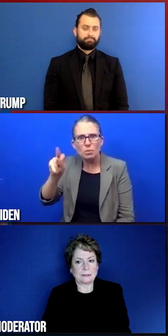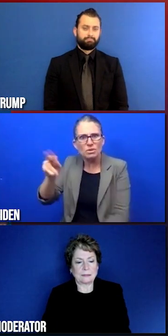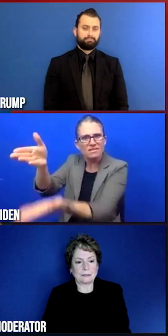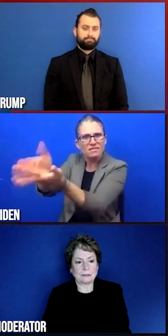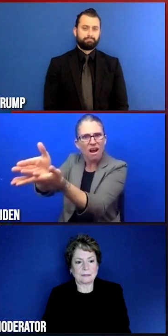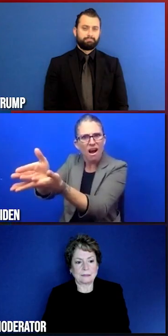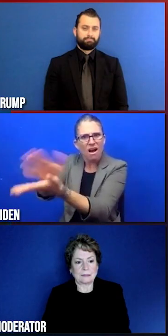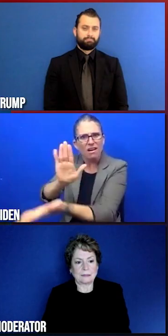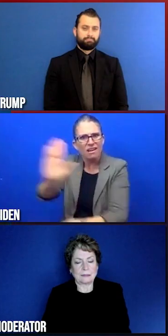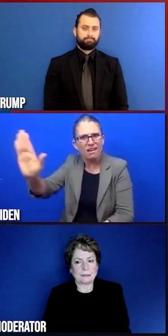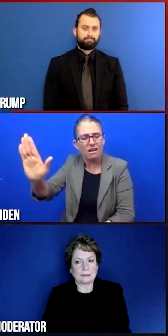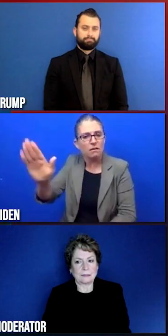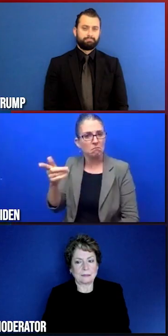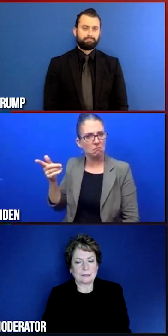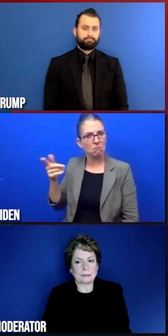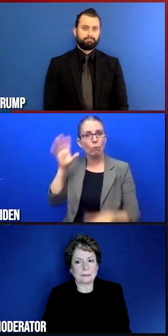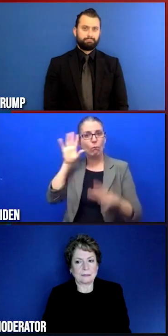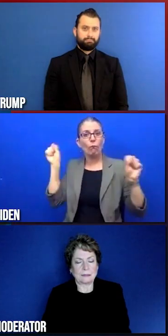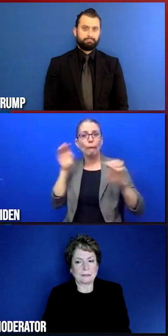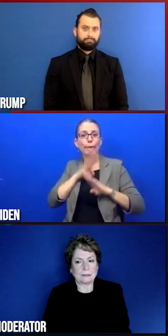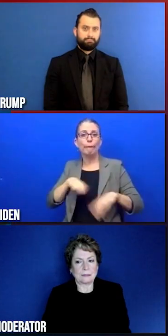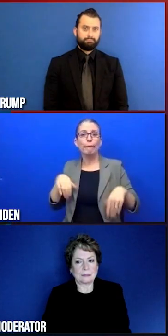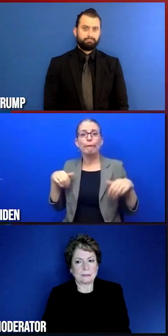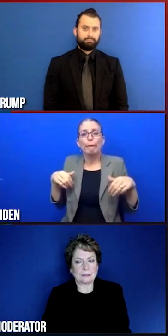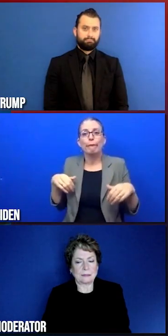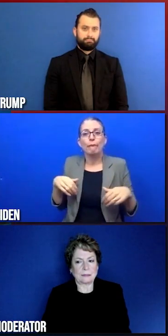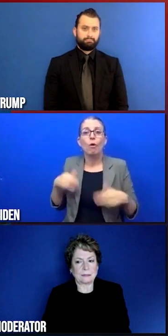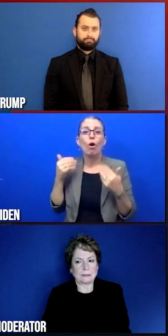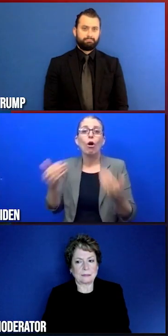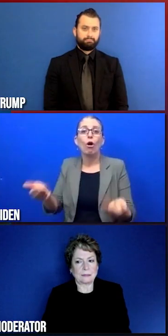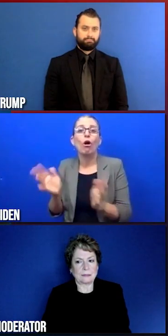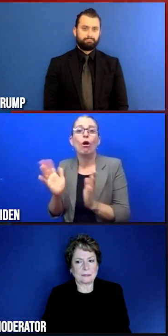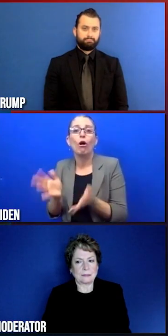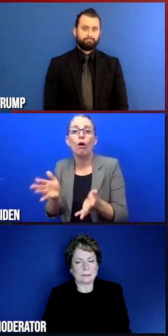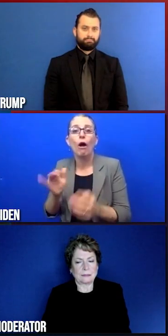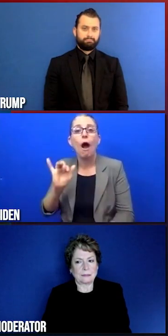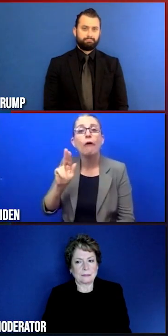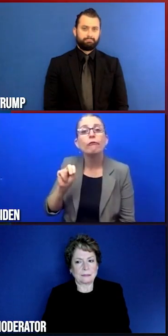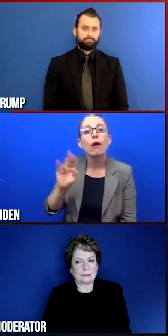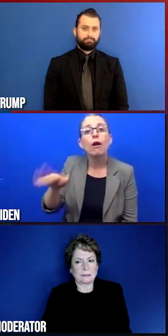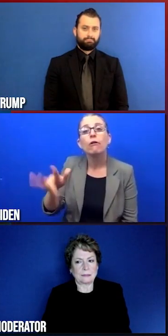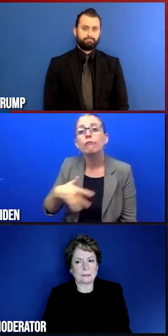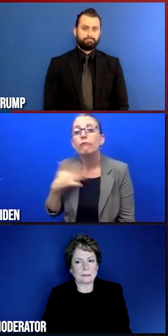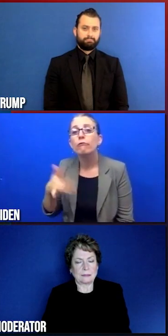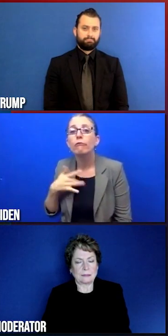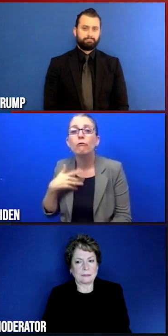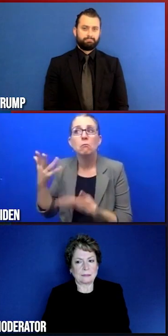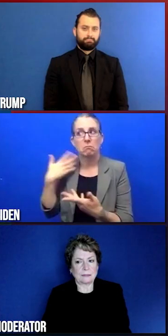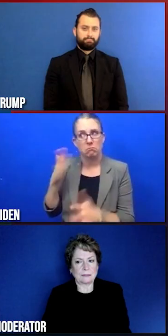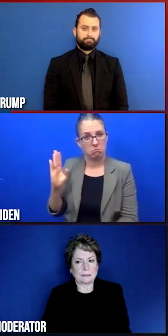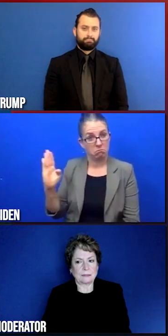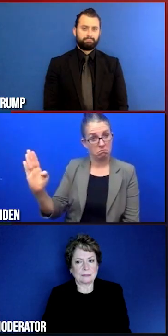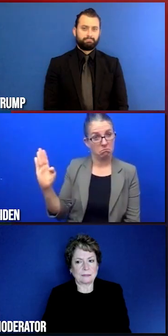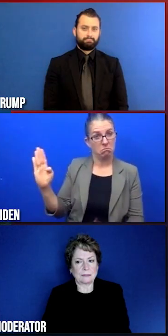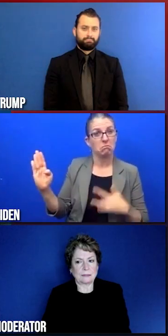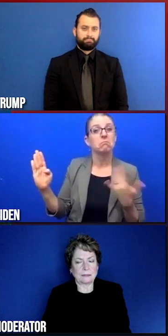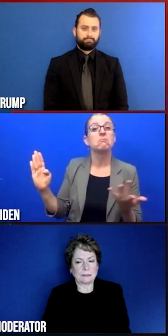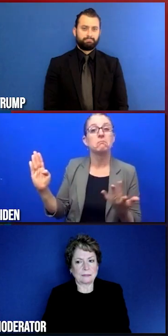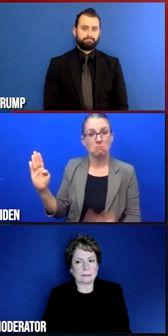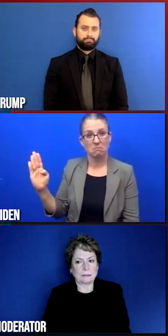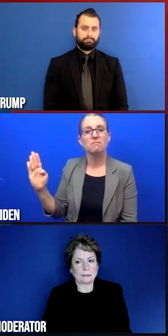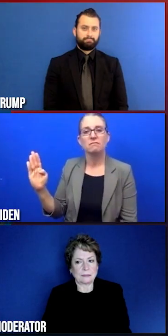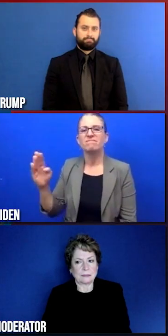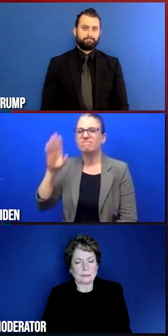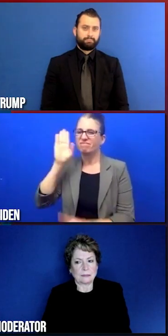said, if anything, to the Iranians. My guess is he'd probably be more outspoken with regard to the Iranians. But the point is this, folks. We